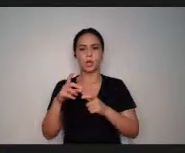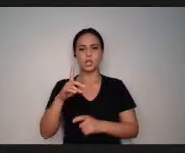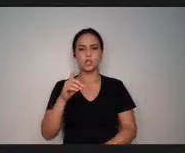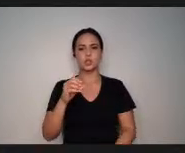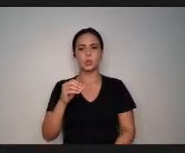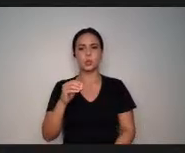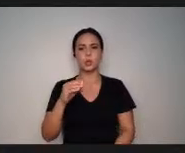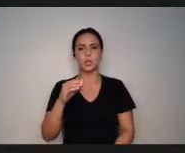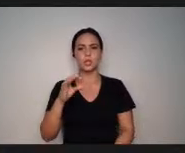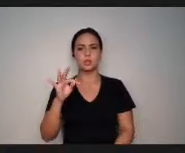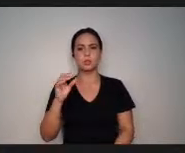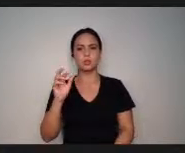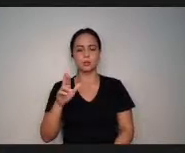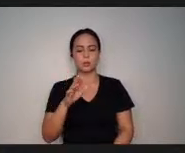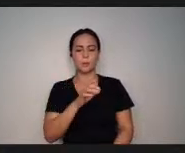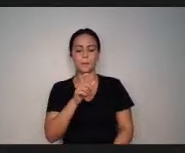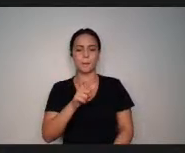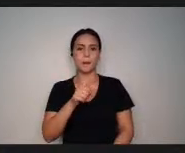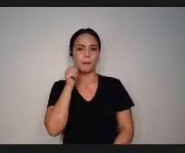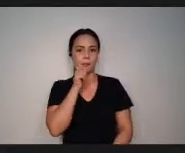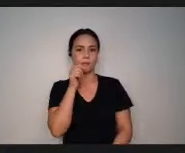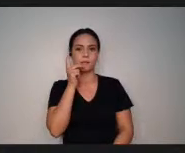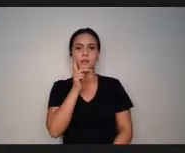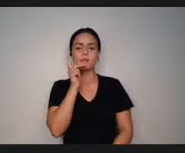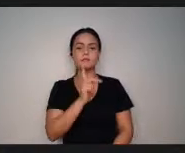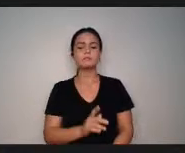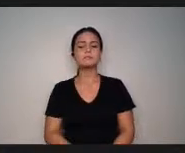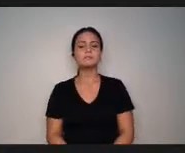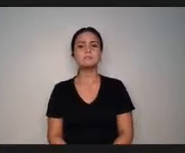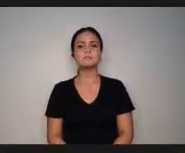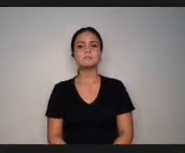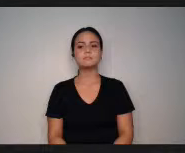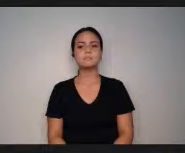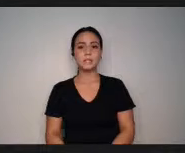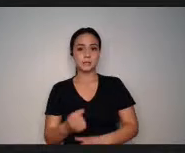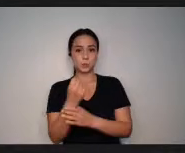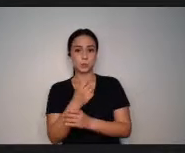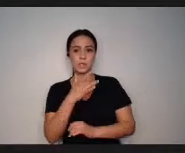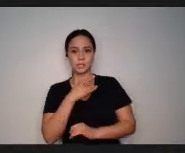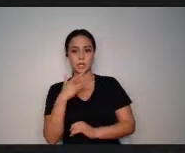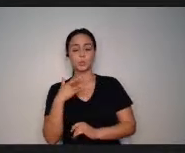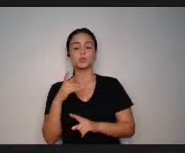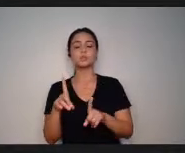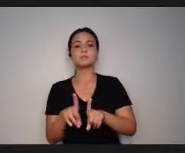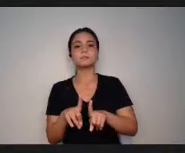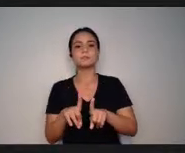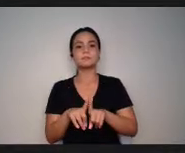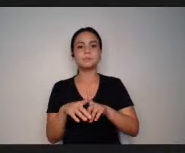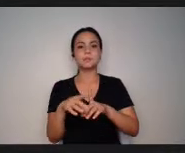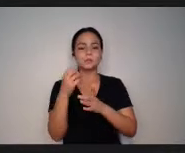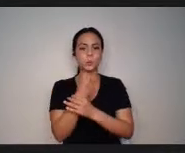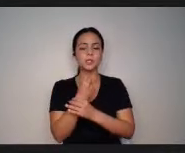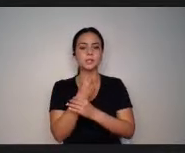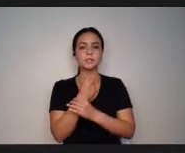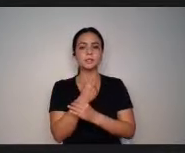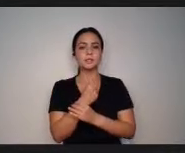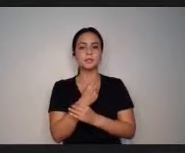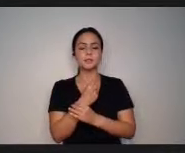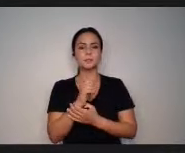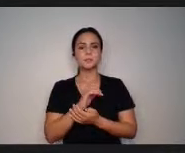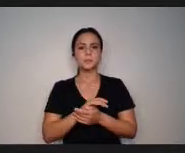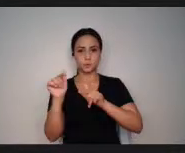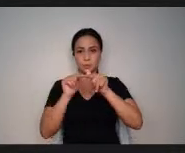says, ensuring the health and safety among workers is a shared responsibility of the health and labor sector, as is leaving no